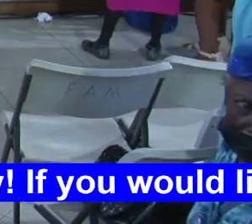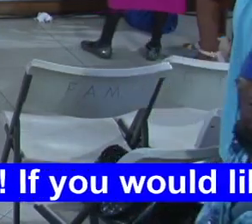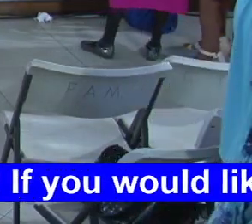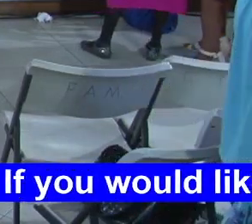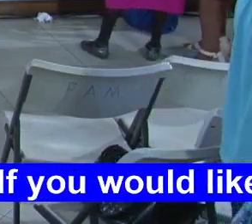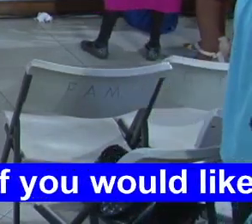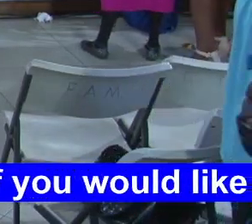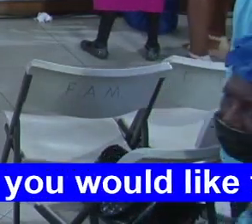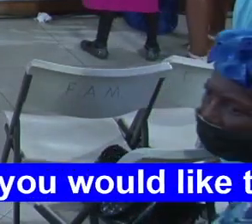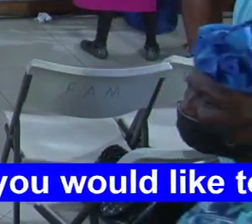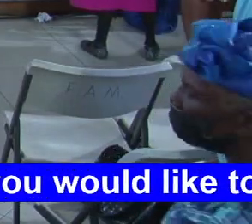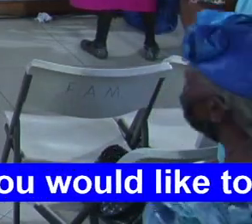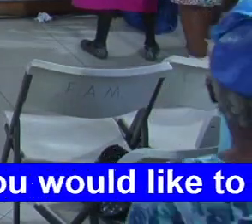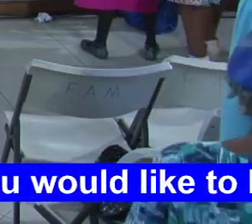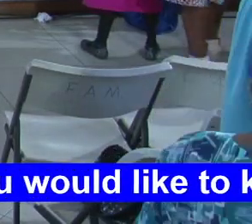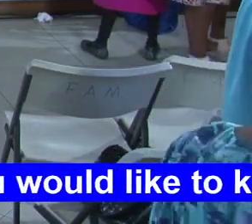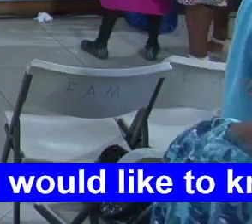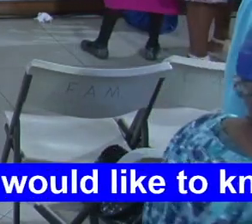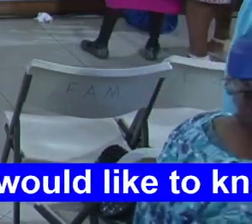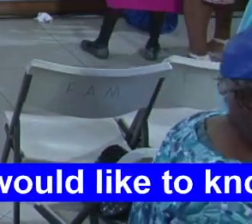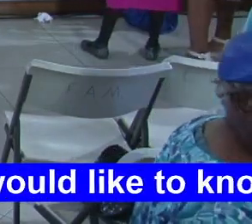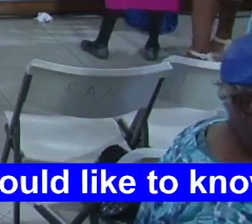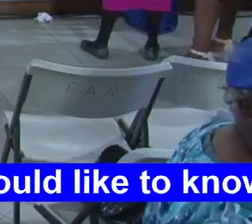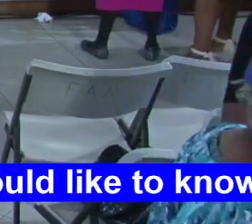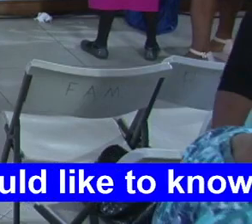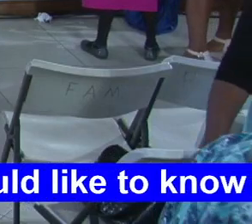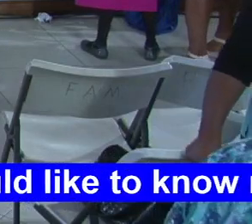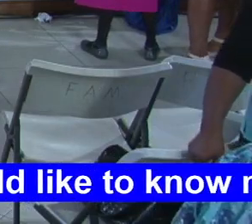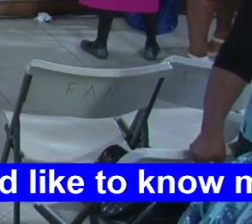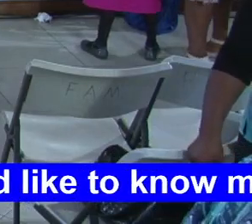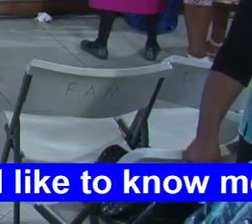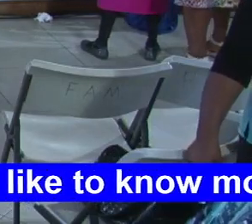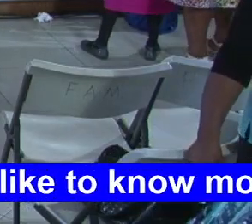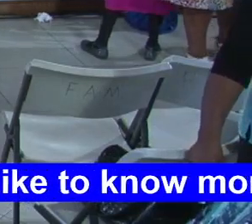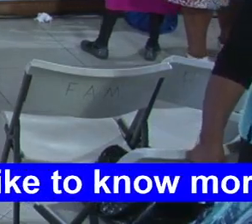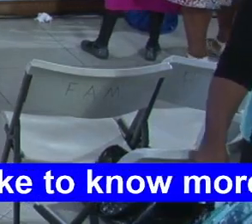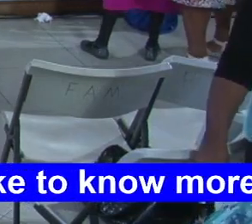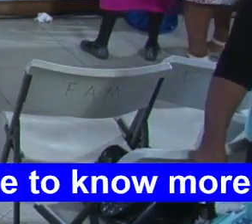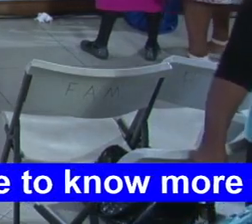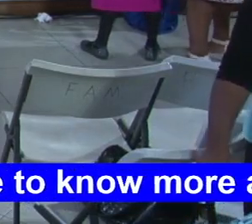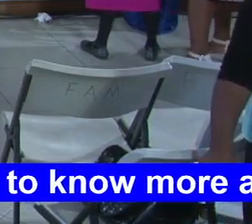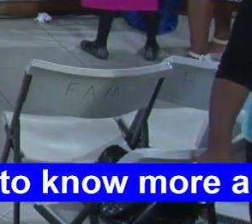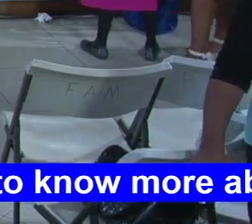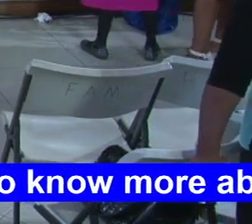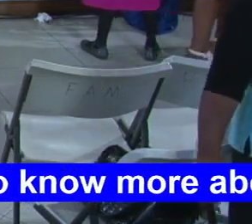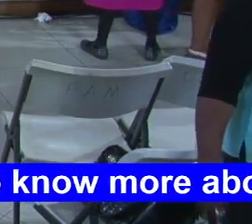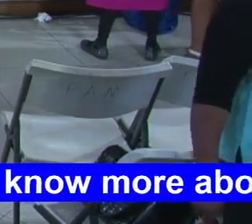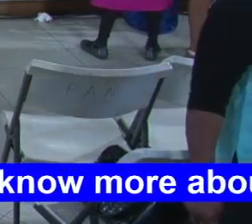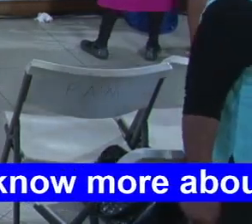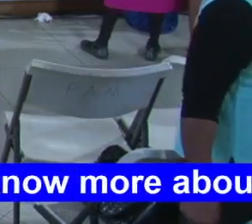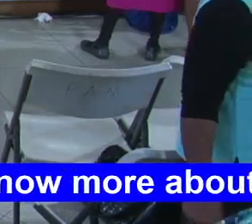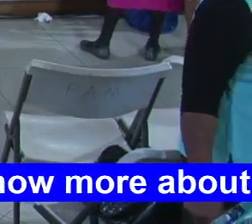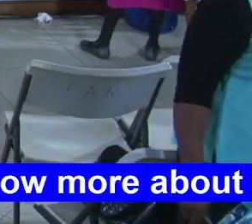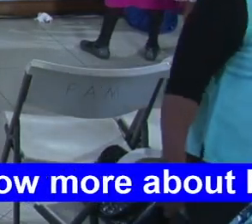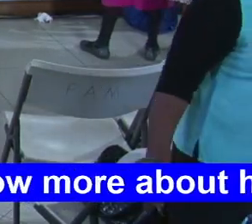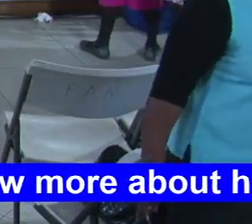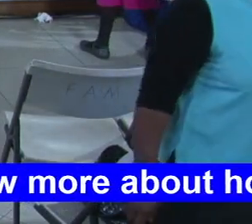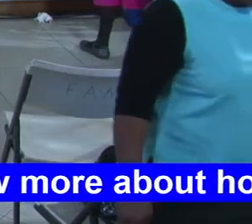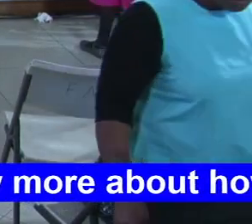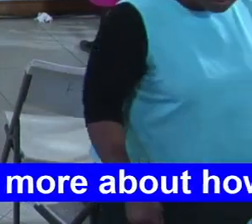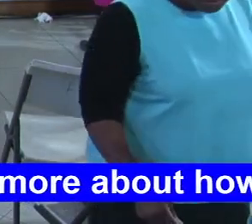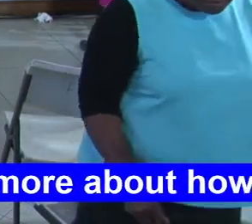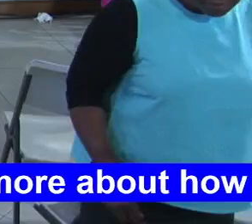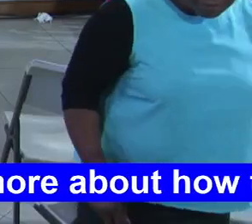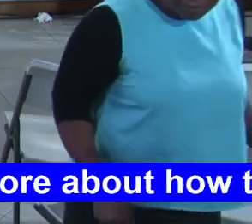Open prison doors, let the captives free. There's a river of life flowing